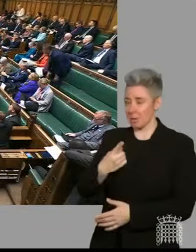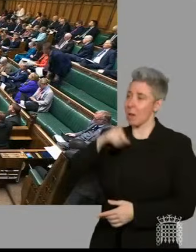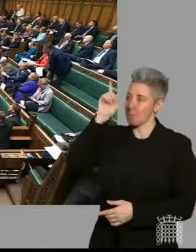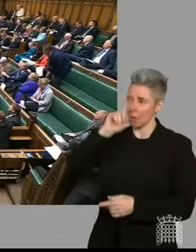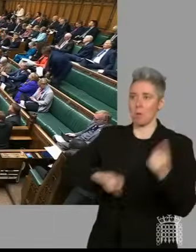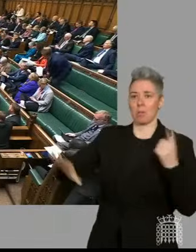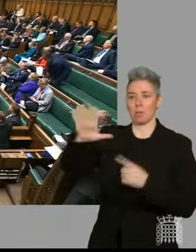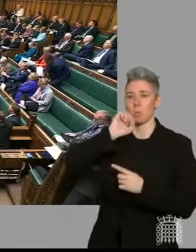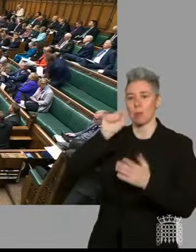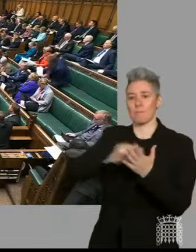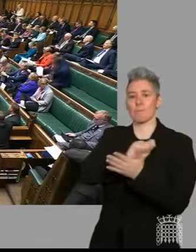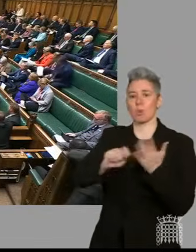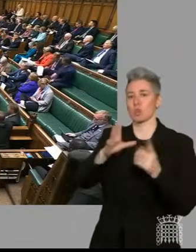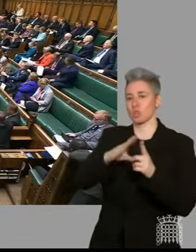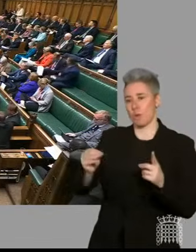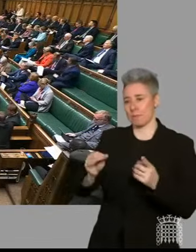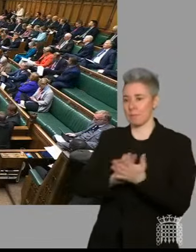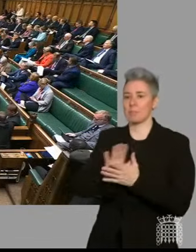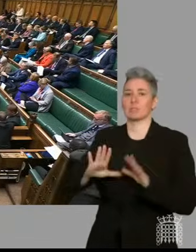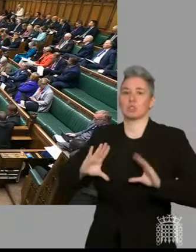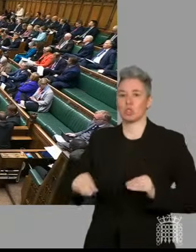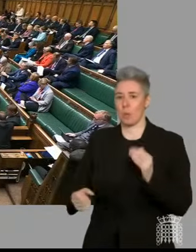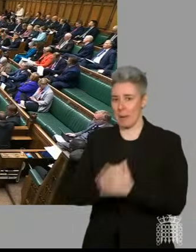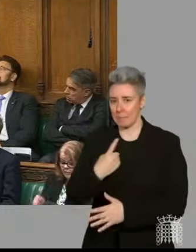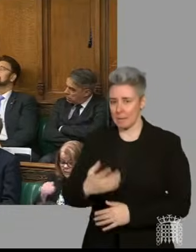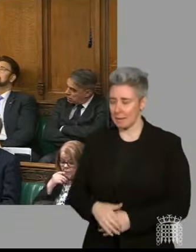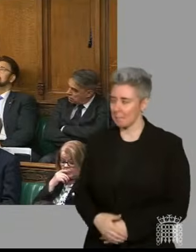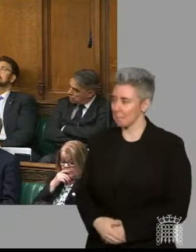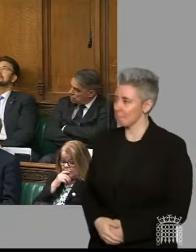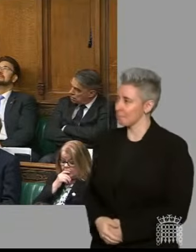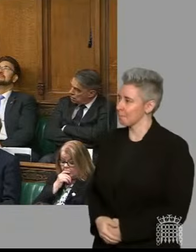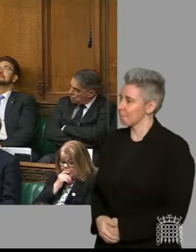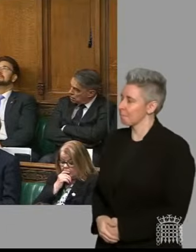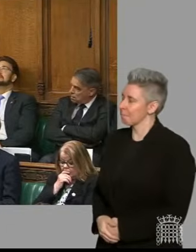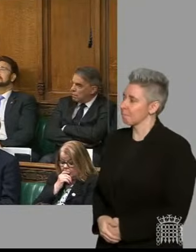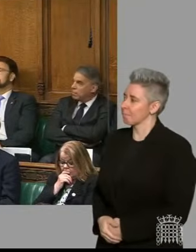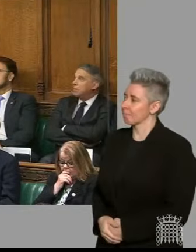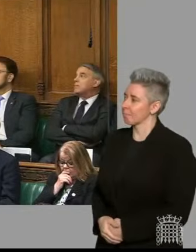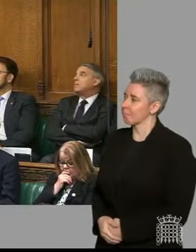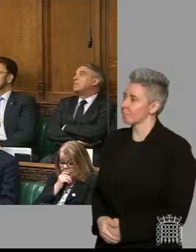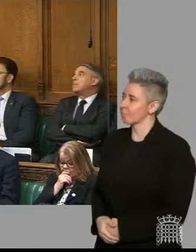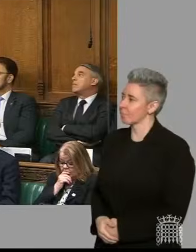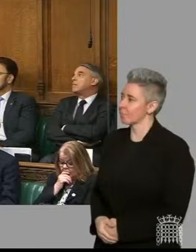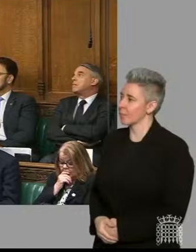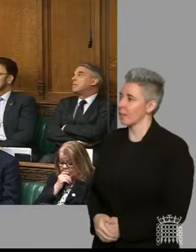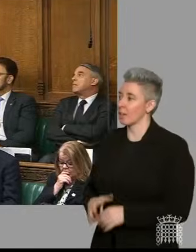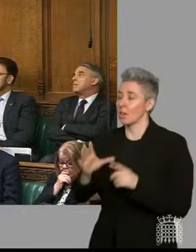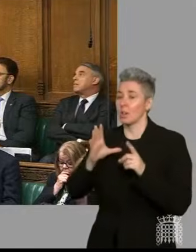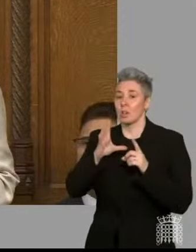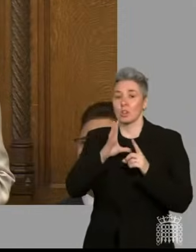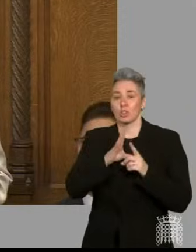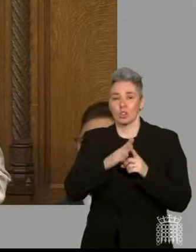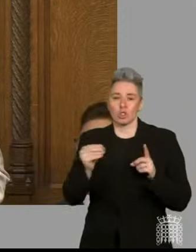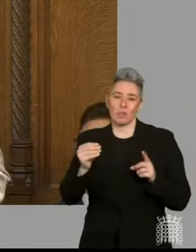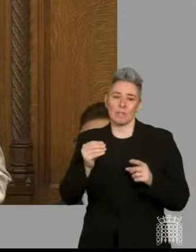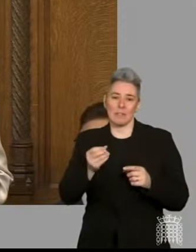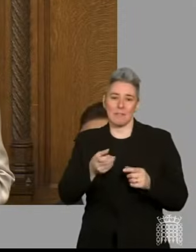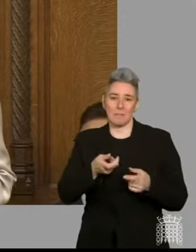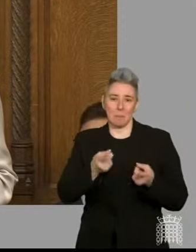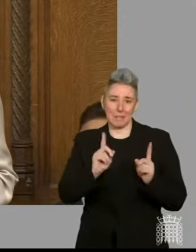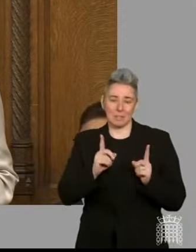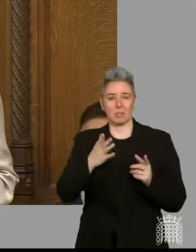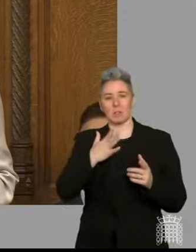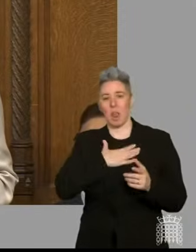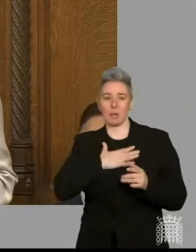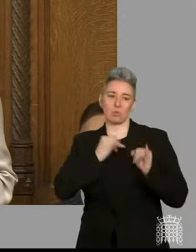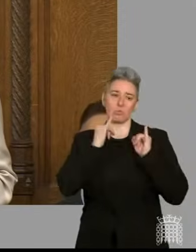Thank you, Mr. Speaker. Conservative ministers like to blame strikes and the pandemic for the appalling waiting times in the NHS. The Blackpool Teaching